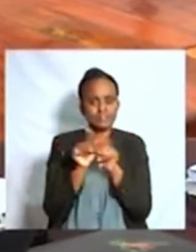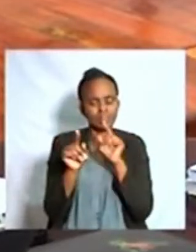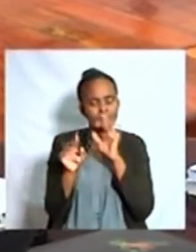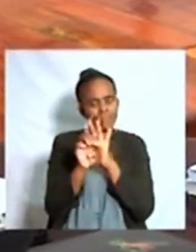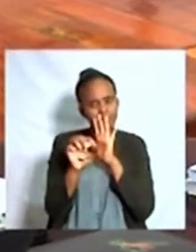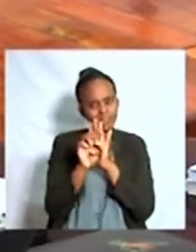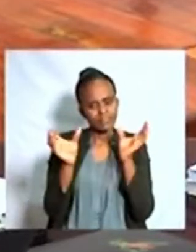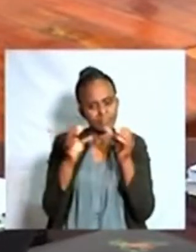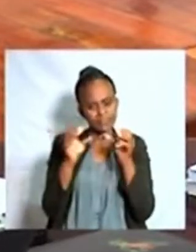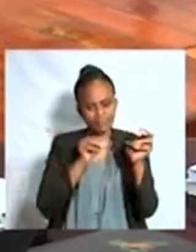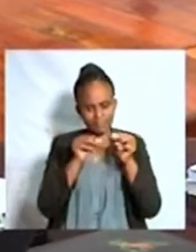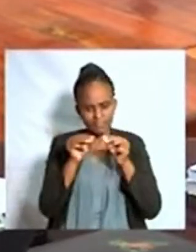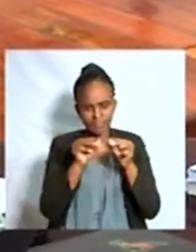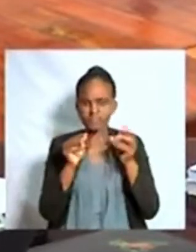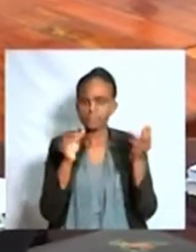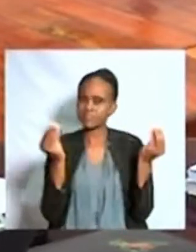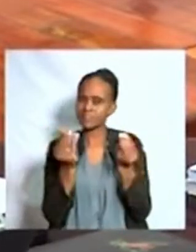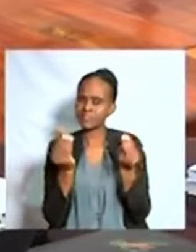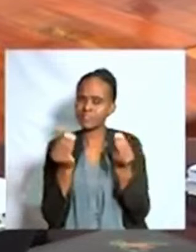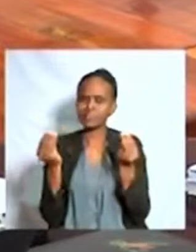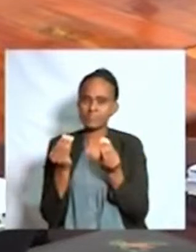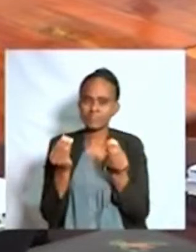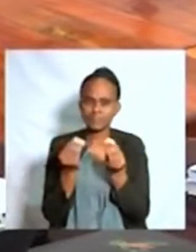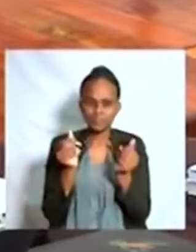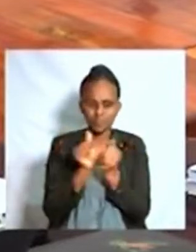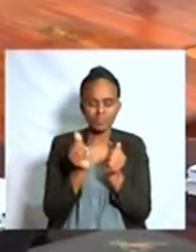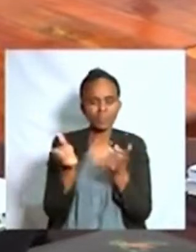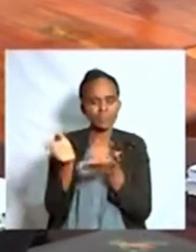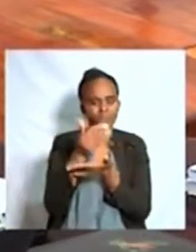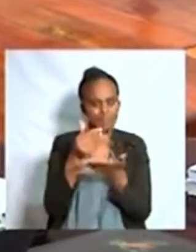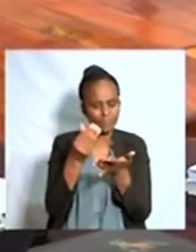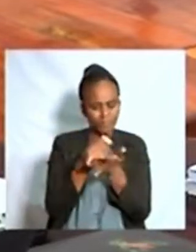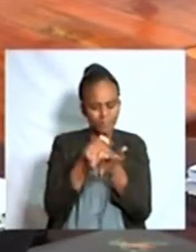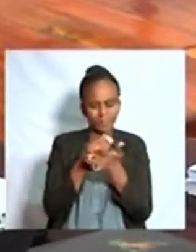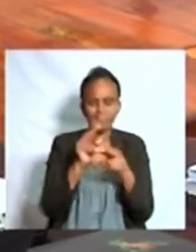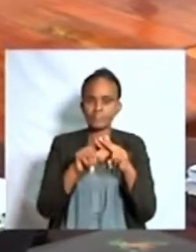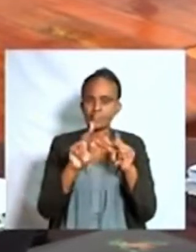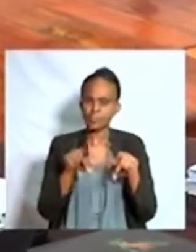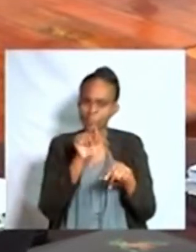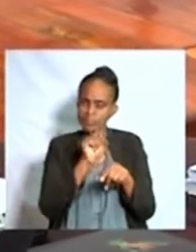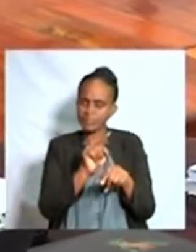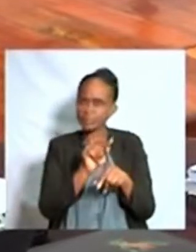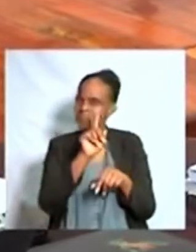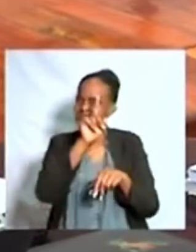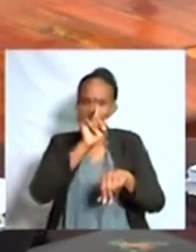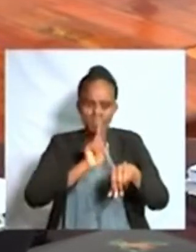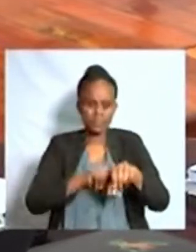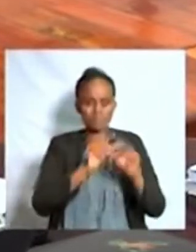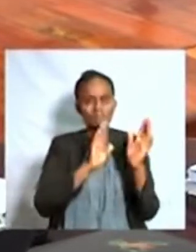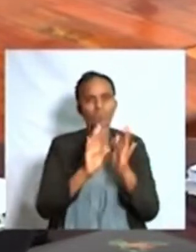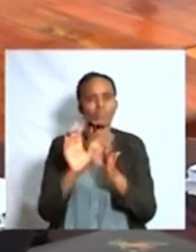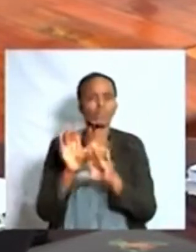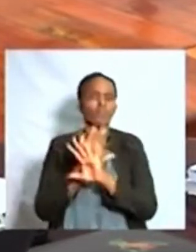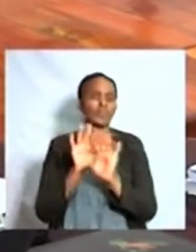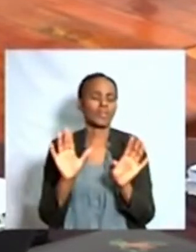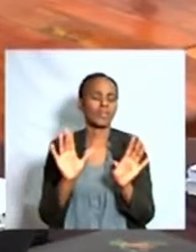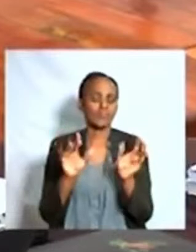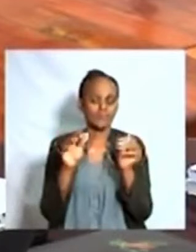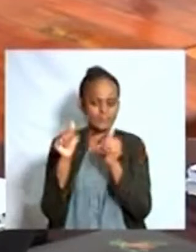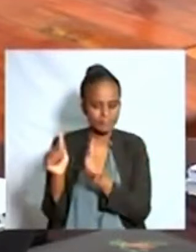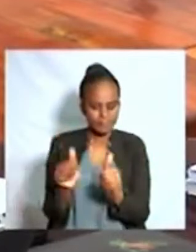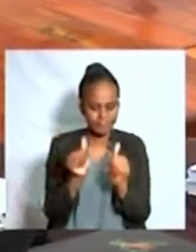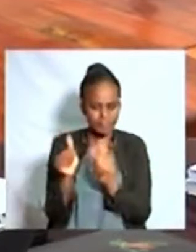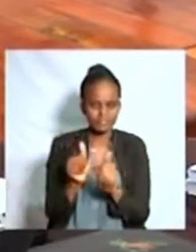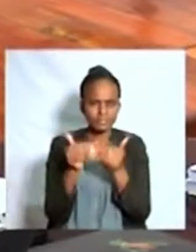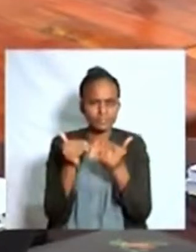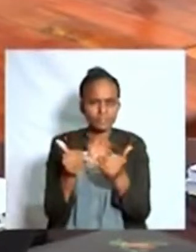Council management was constrained to collect revenue. Chair, this was a one-off intervention. Action taken